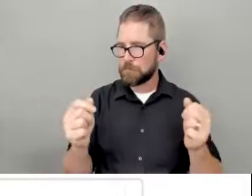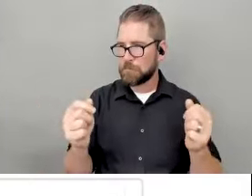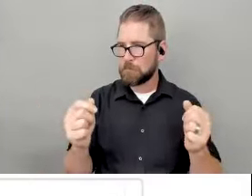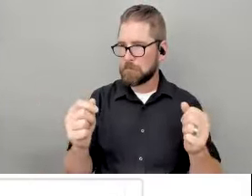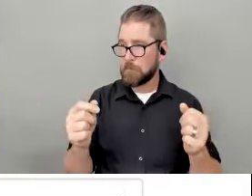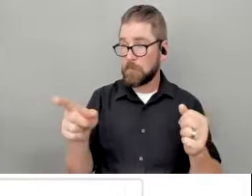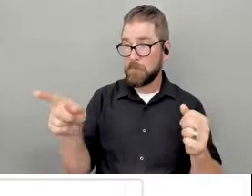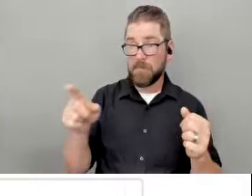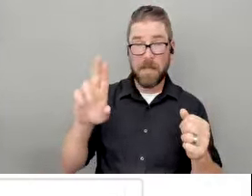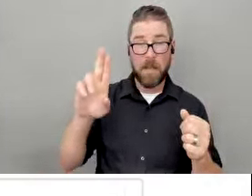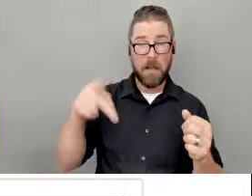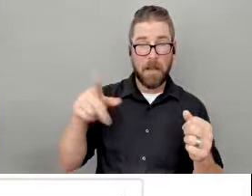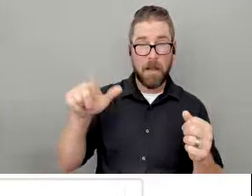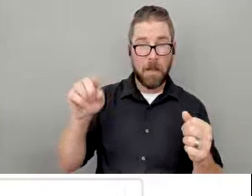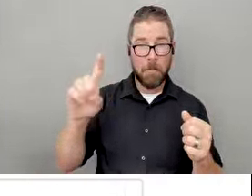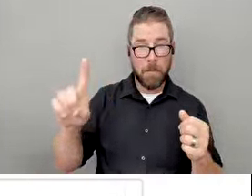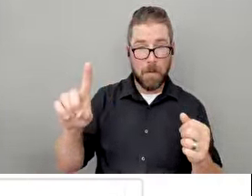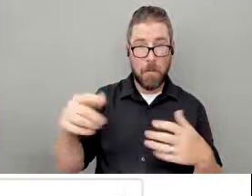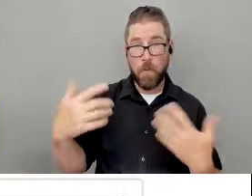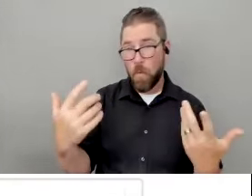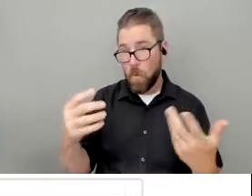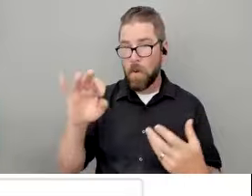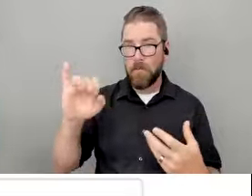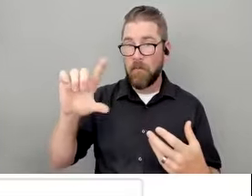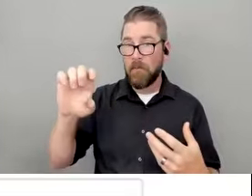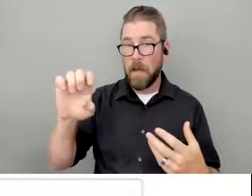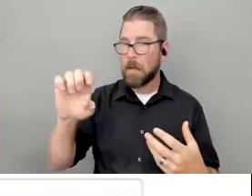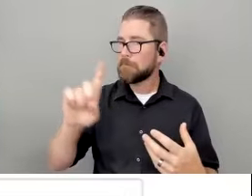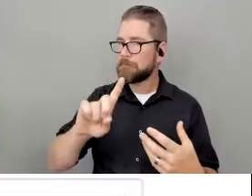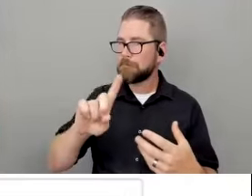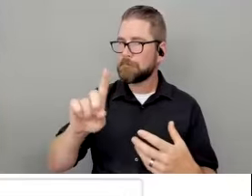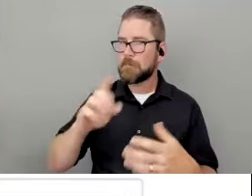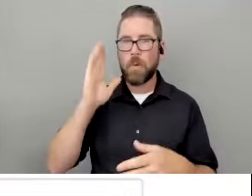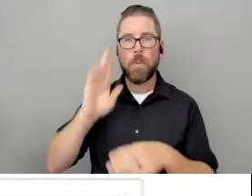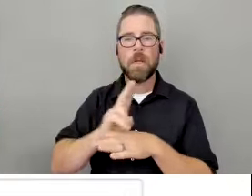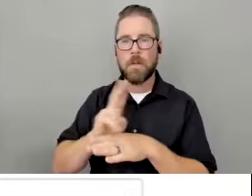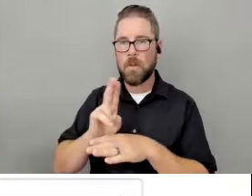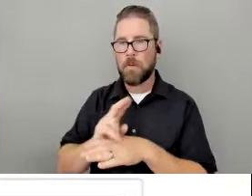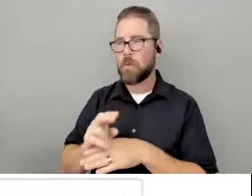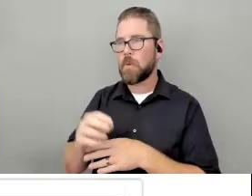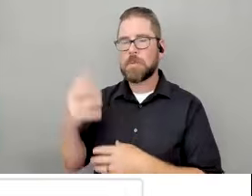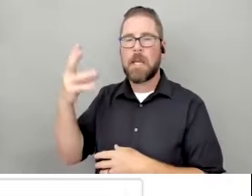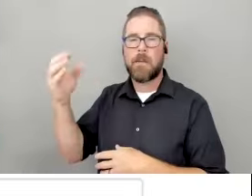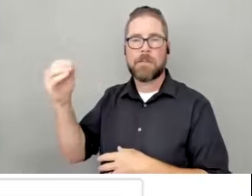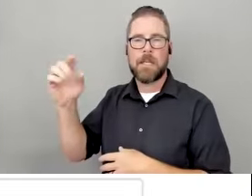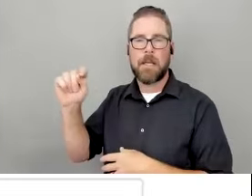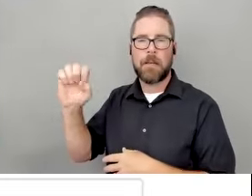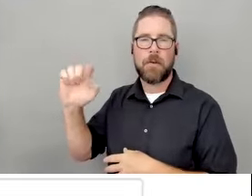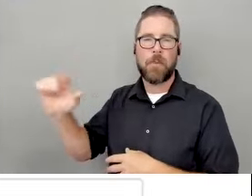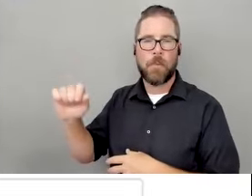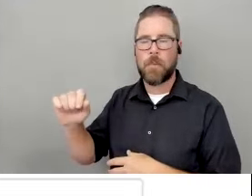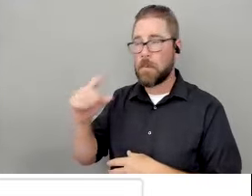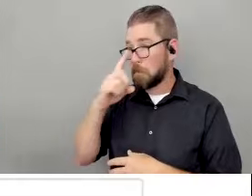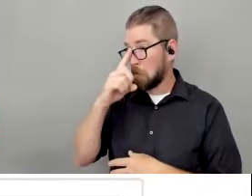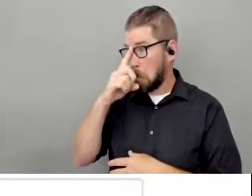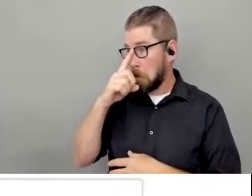upload or a file that the students will submit, we're going to use an external tool. So in the external tool under submission